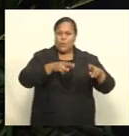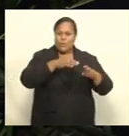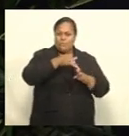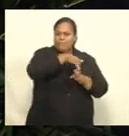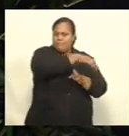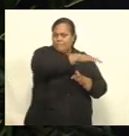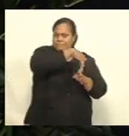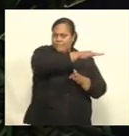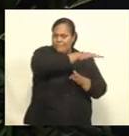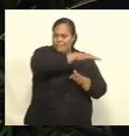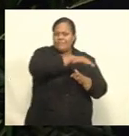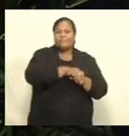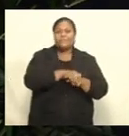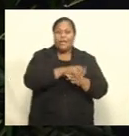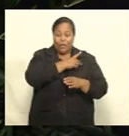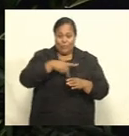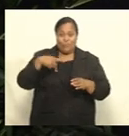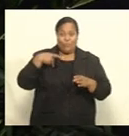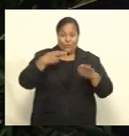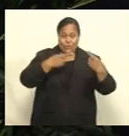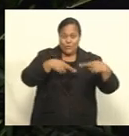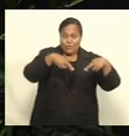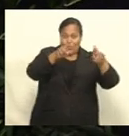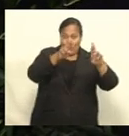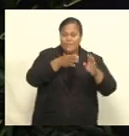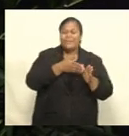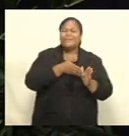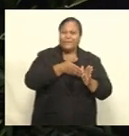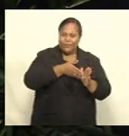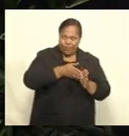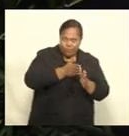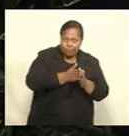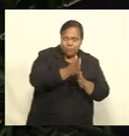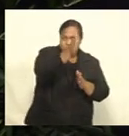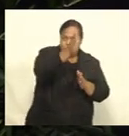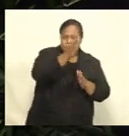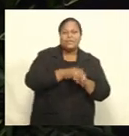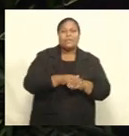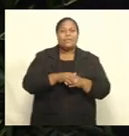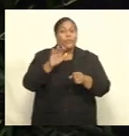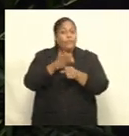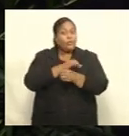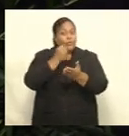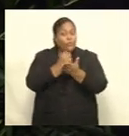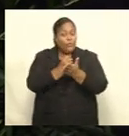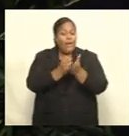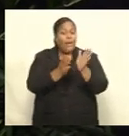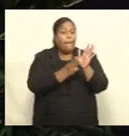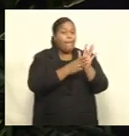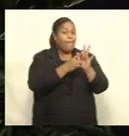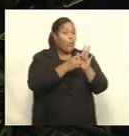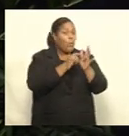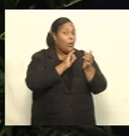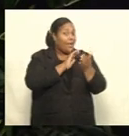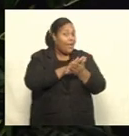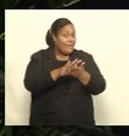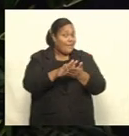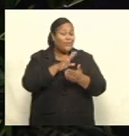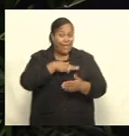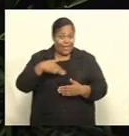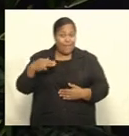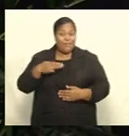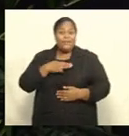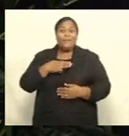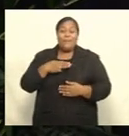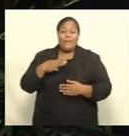as areas along the Princess Road. This is to ensure the Health Ministry to thoroughly conduct their screening